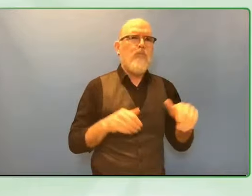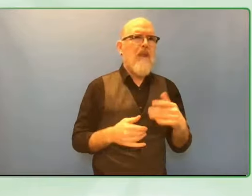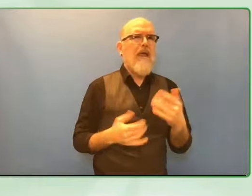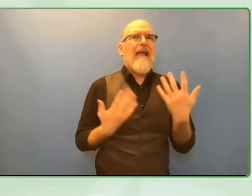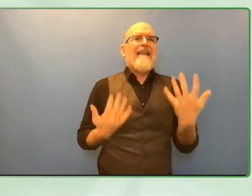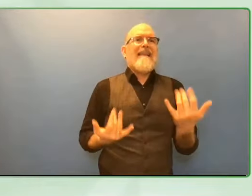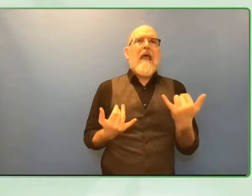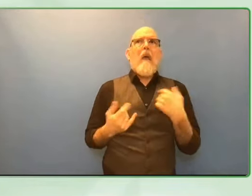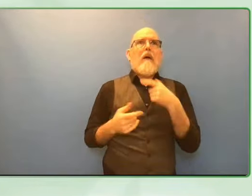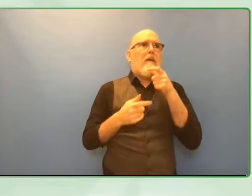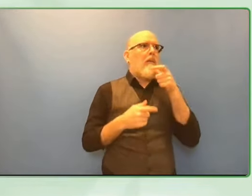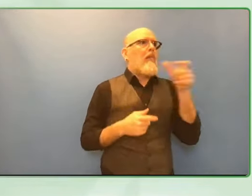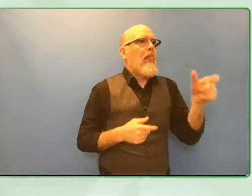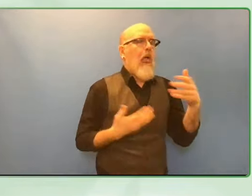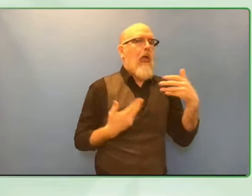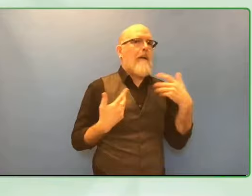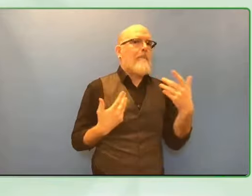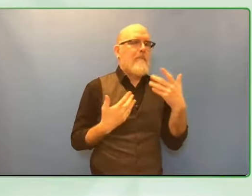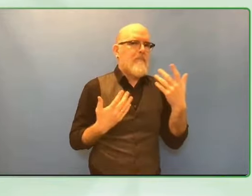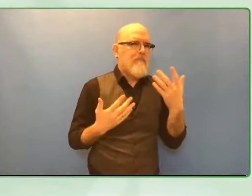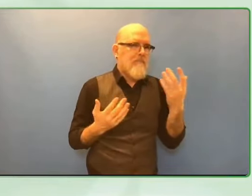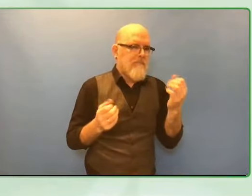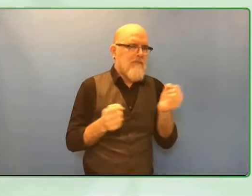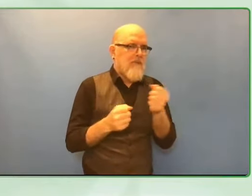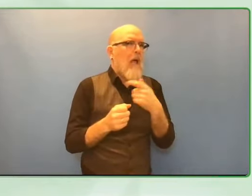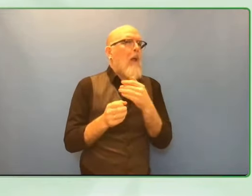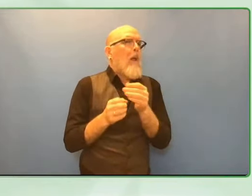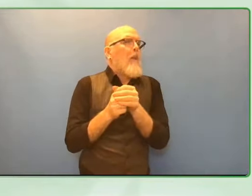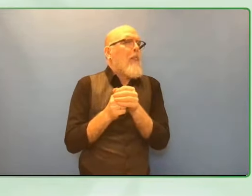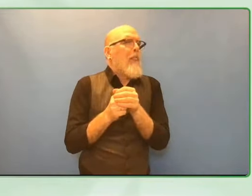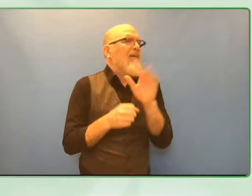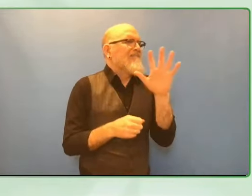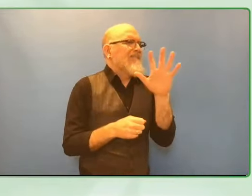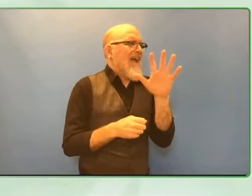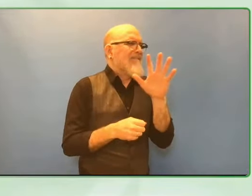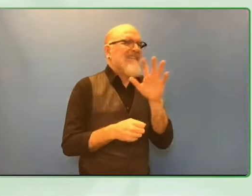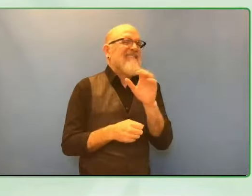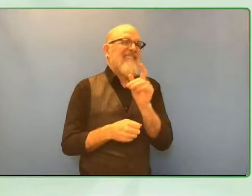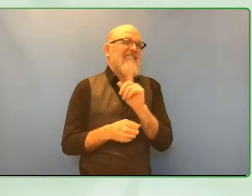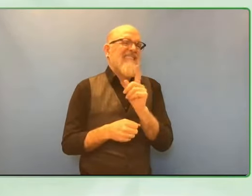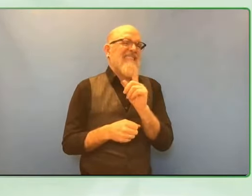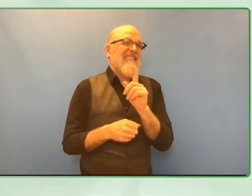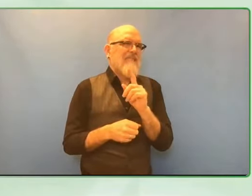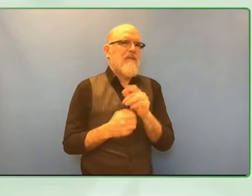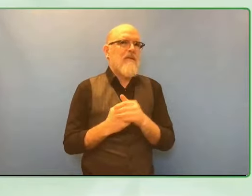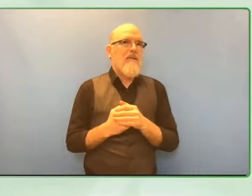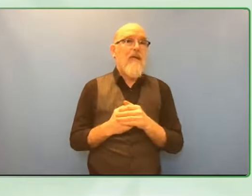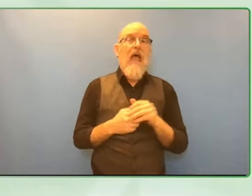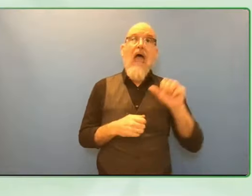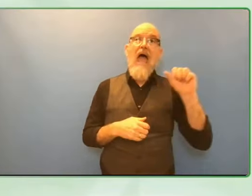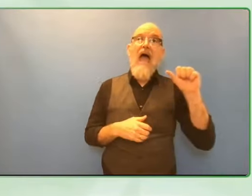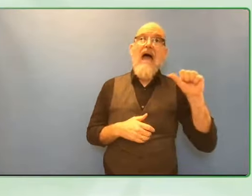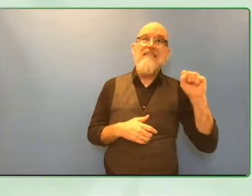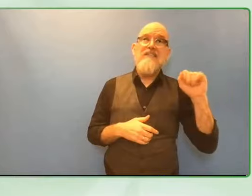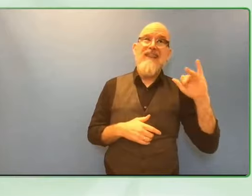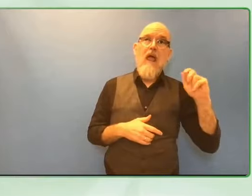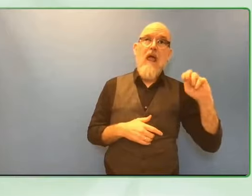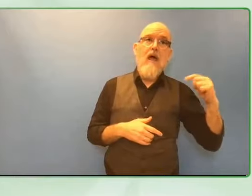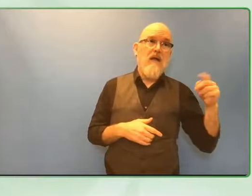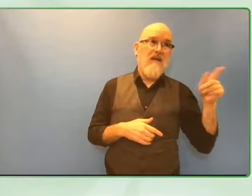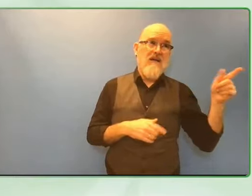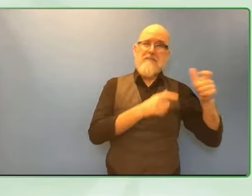5 people companies. It's more like Asfinag is a very big company, so it's really different. Different partners coming from different